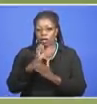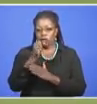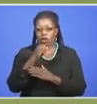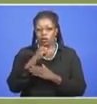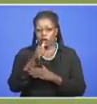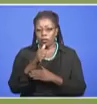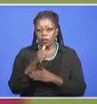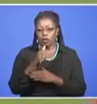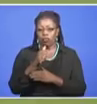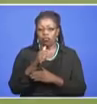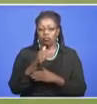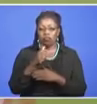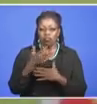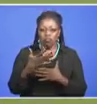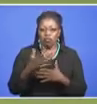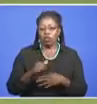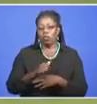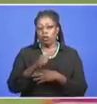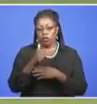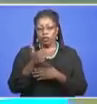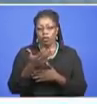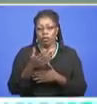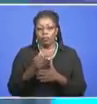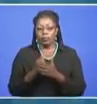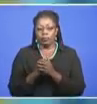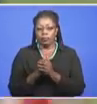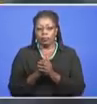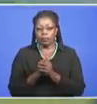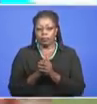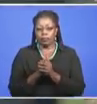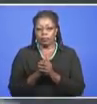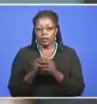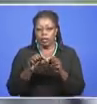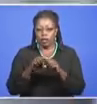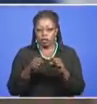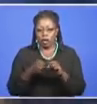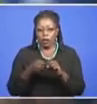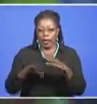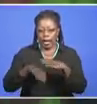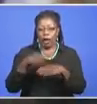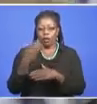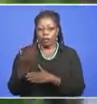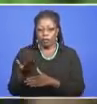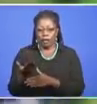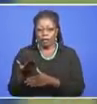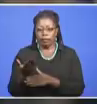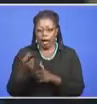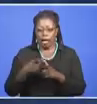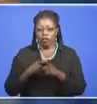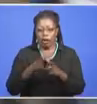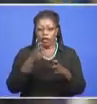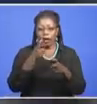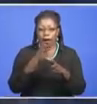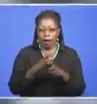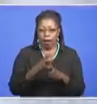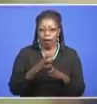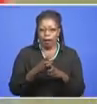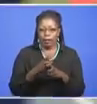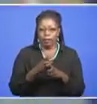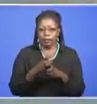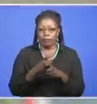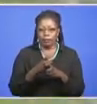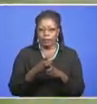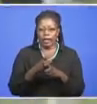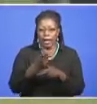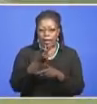be too confident, you know, because sometimes that can work backwards on you. So I just went out there and just run hard the first 30 minutes and just